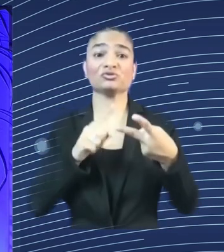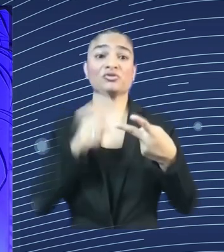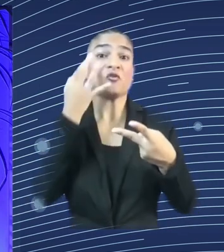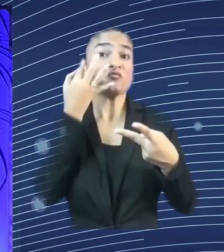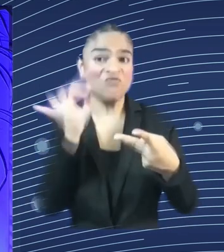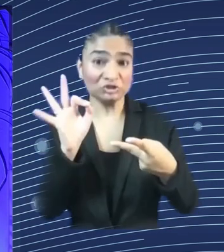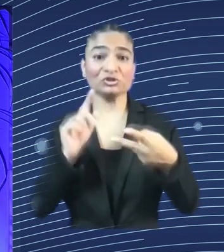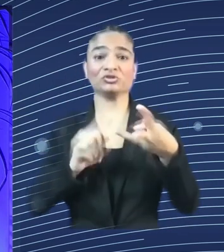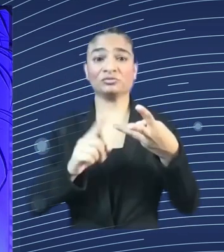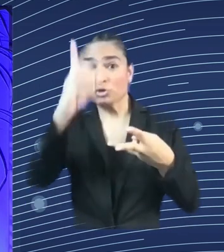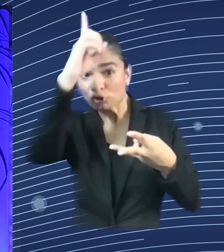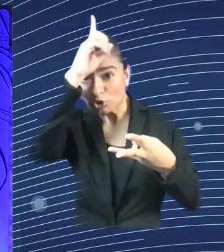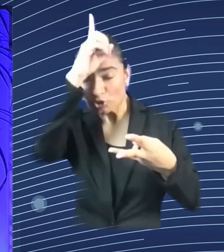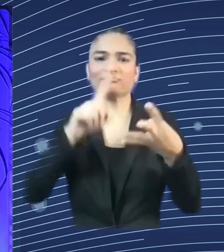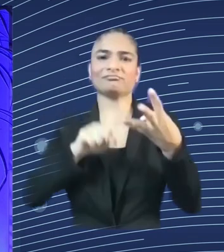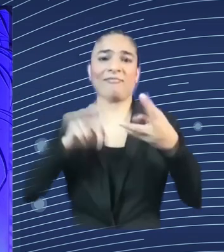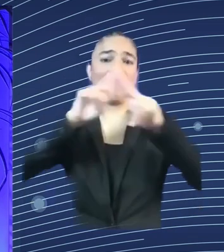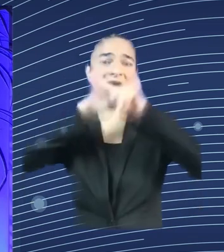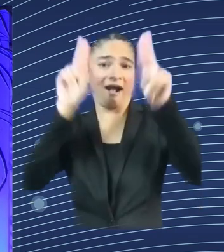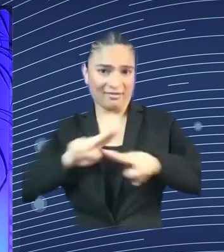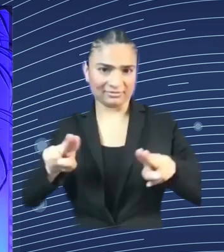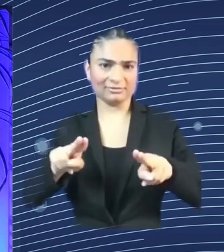I think we're not supposed to hear that.